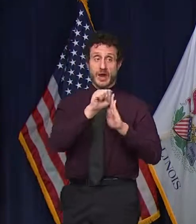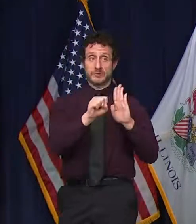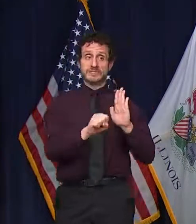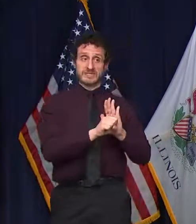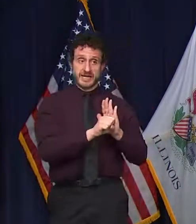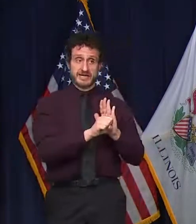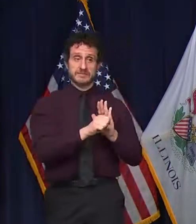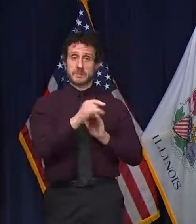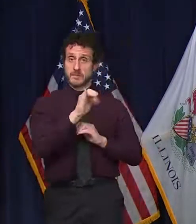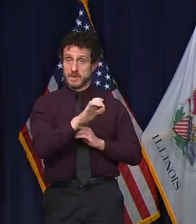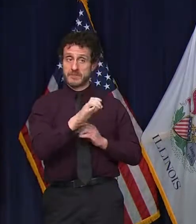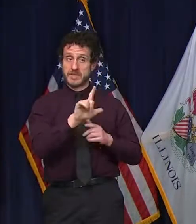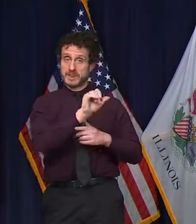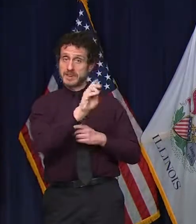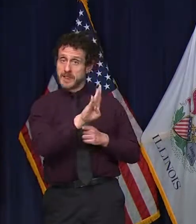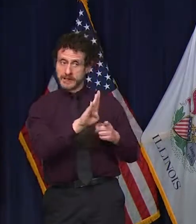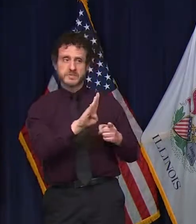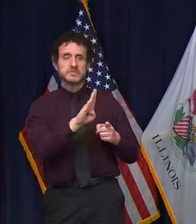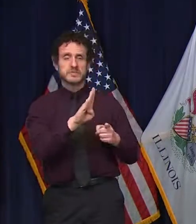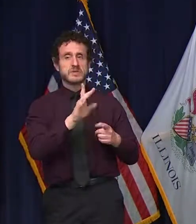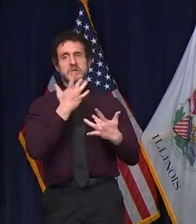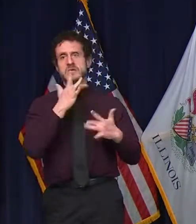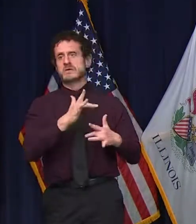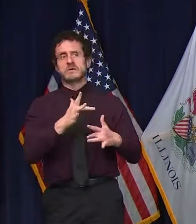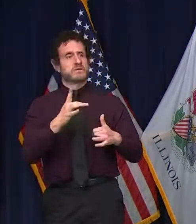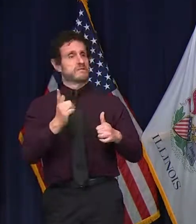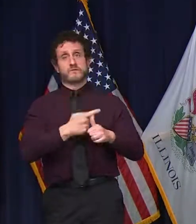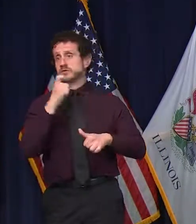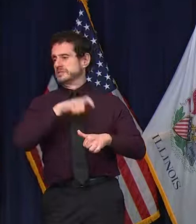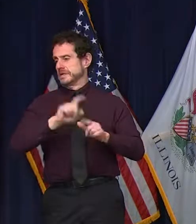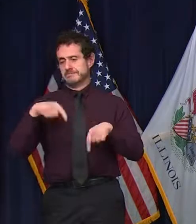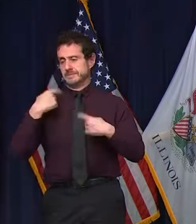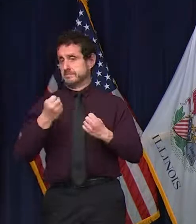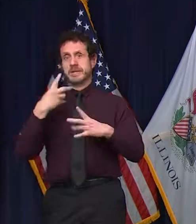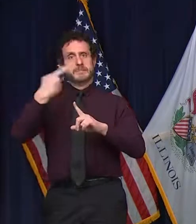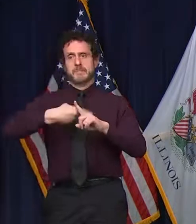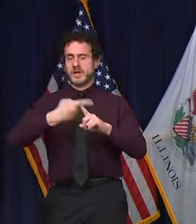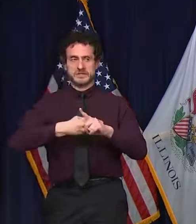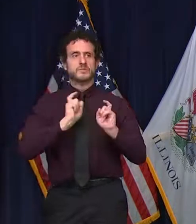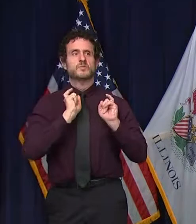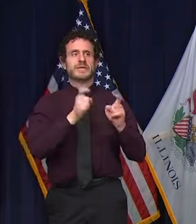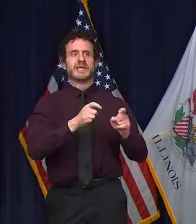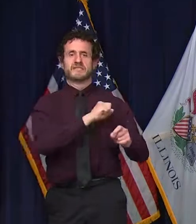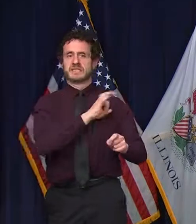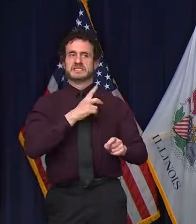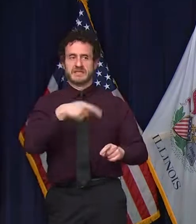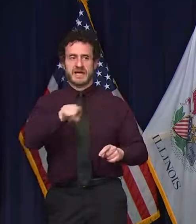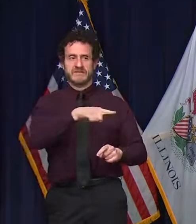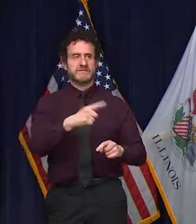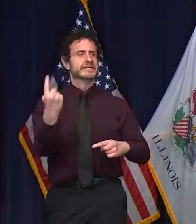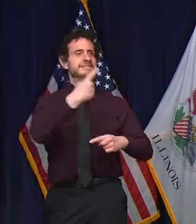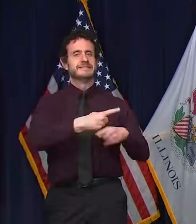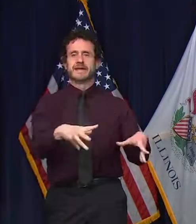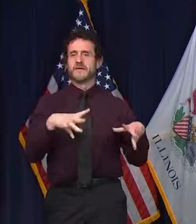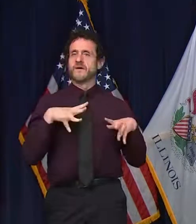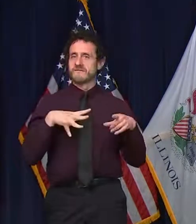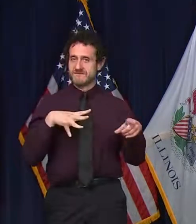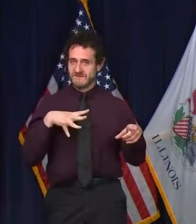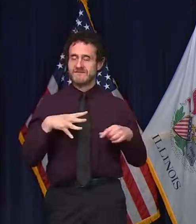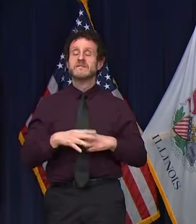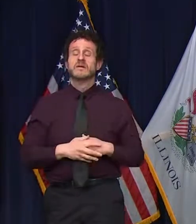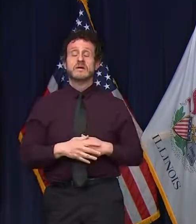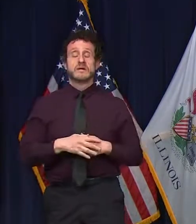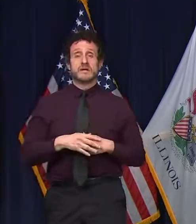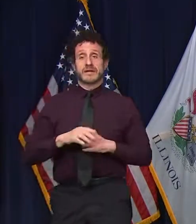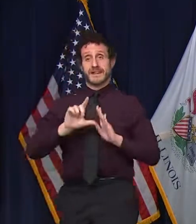to actually give them a day off for the first time in months. So we will see the numbers pick up again